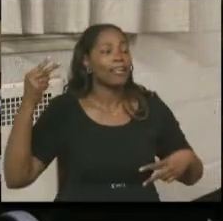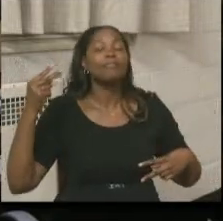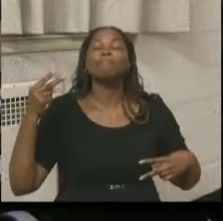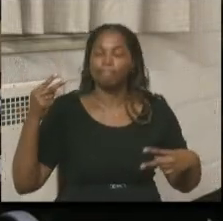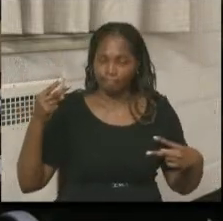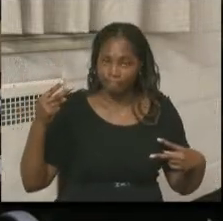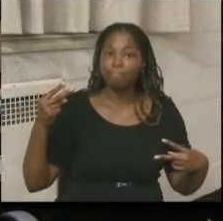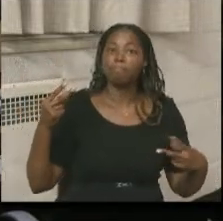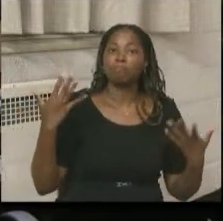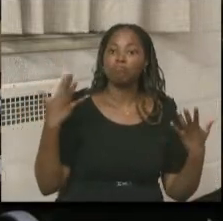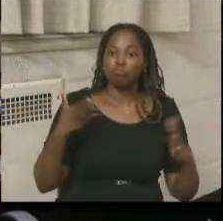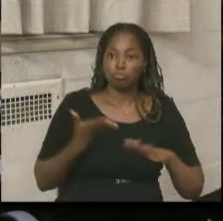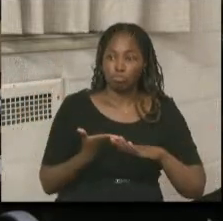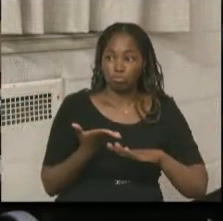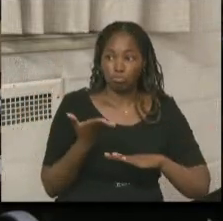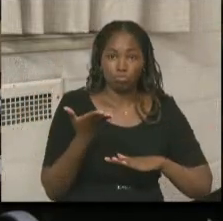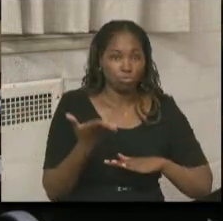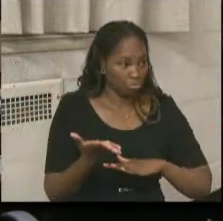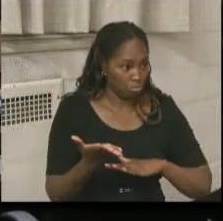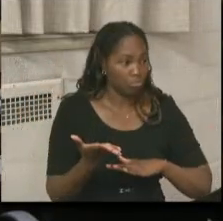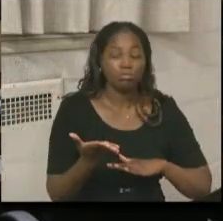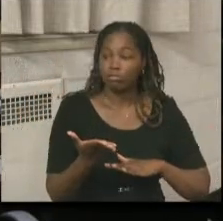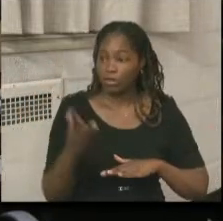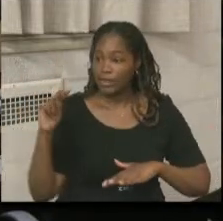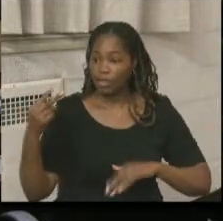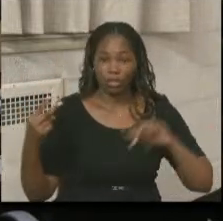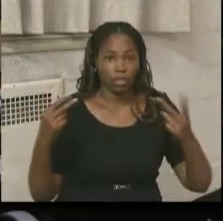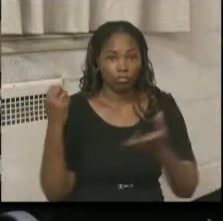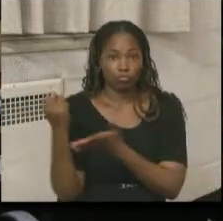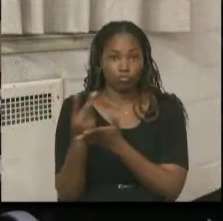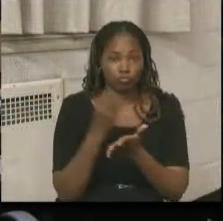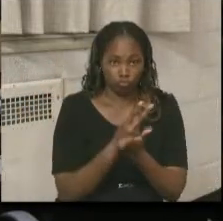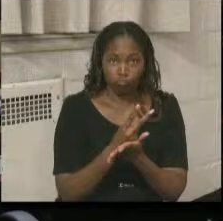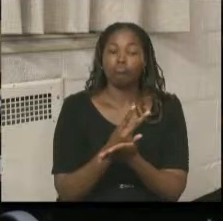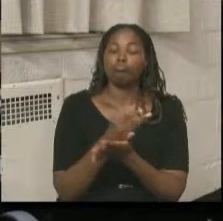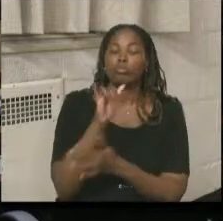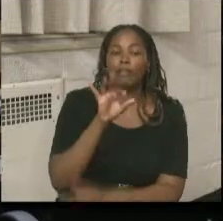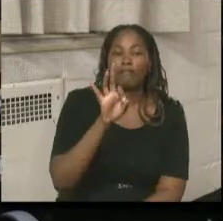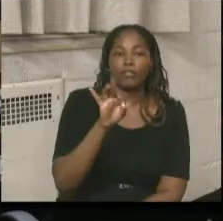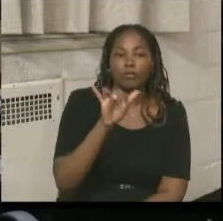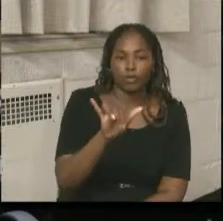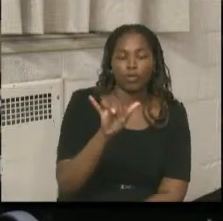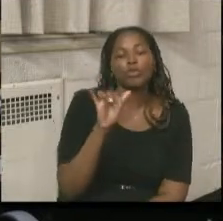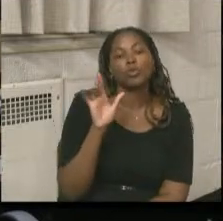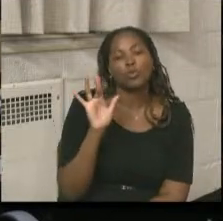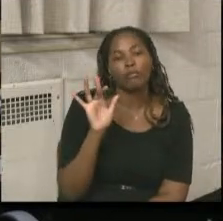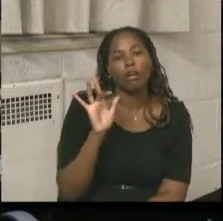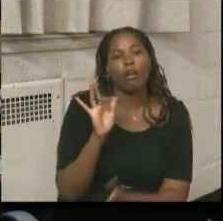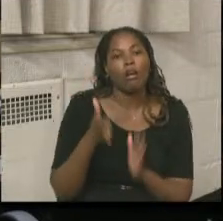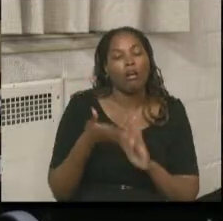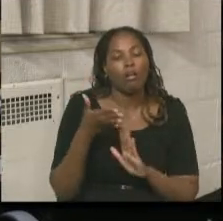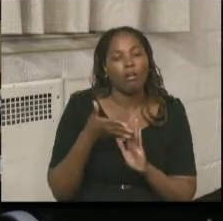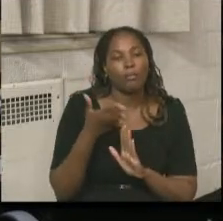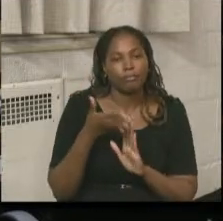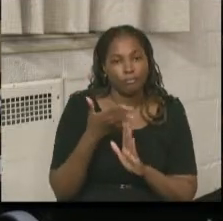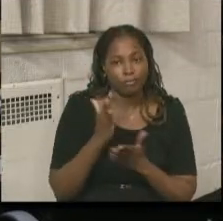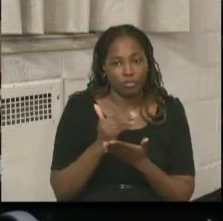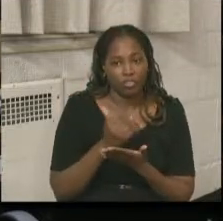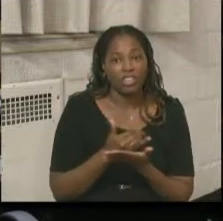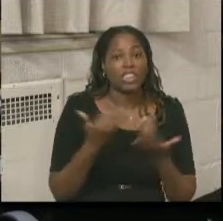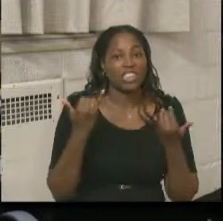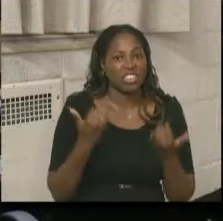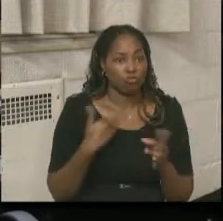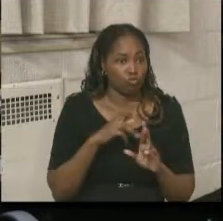moved and seconded to approve the fiscal year 25 operating budget. And we're ready